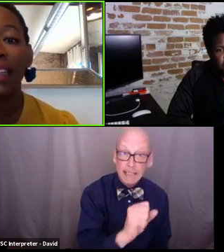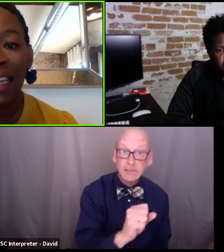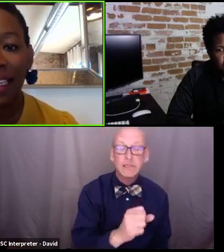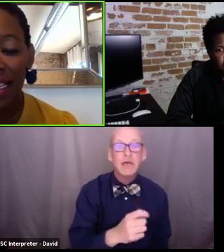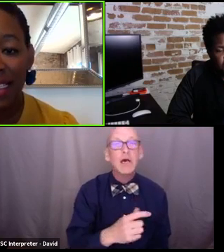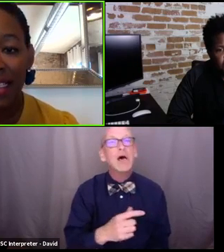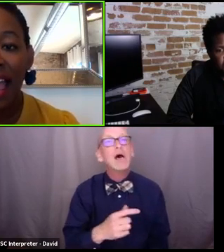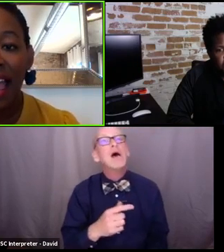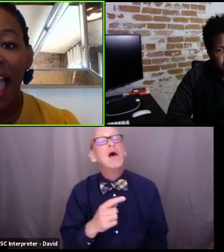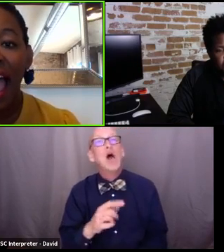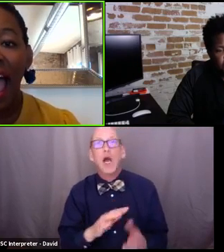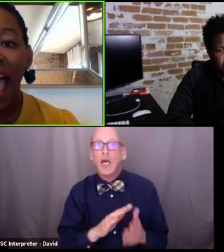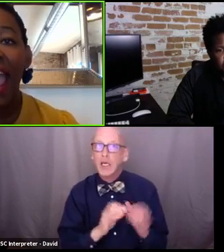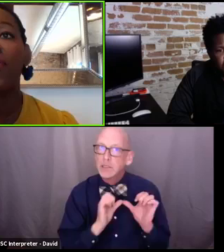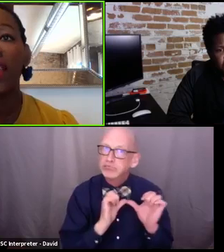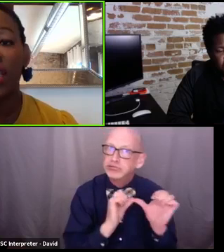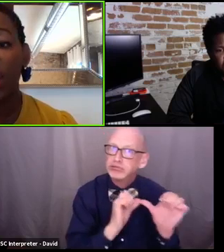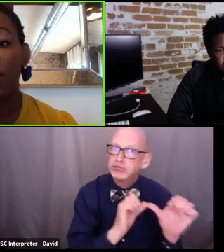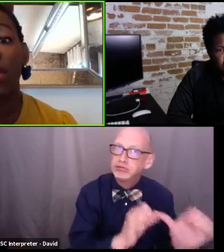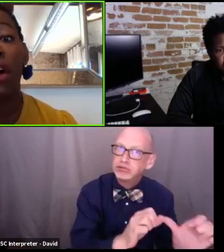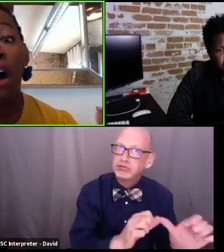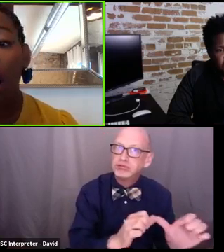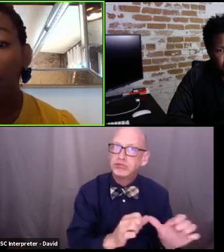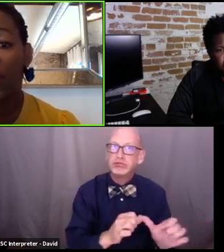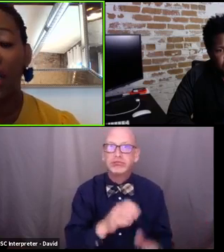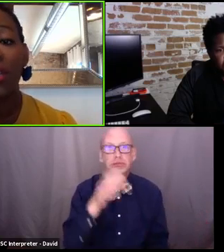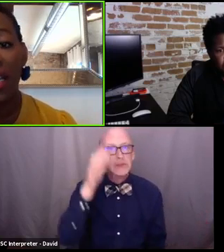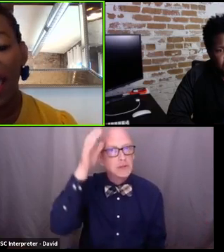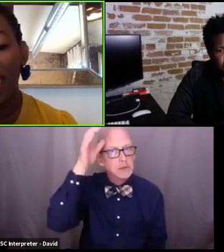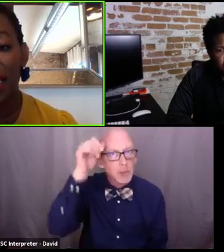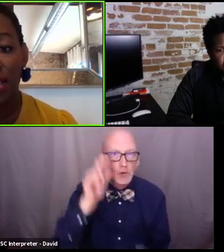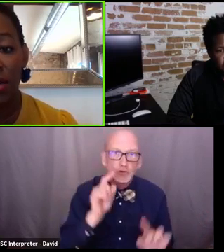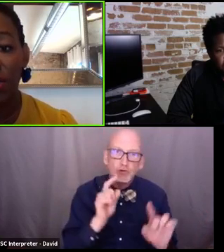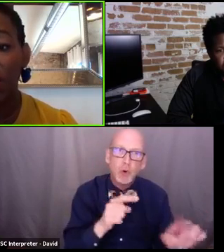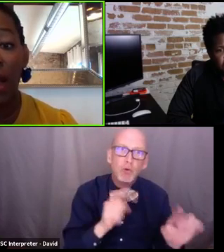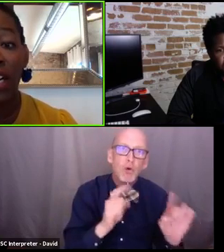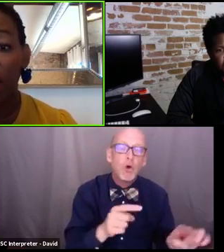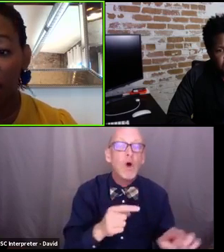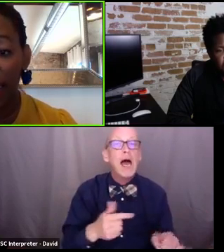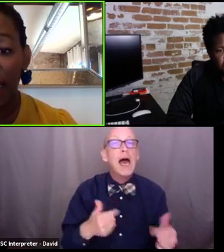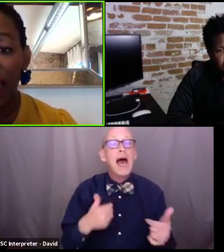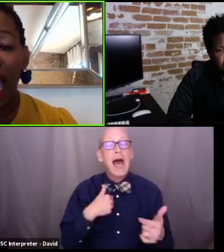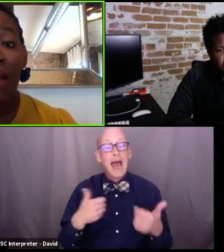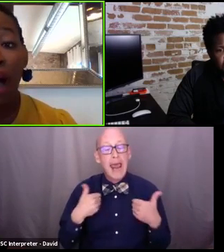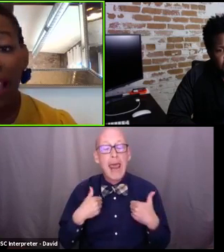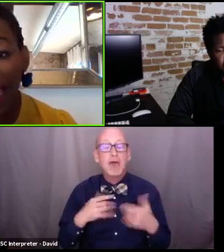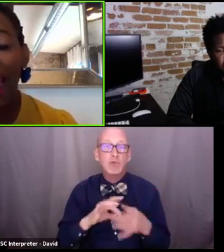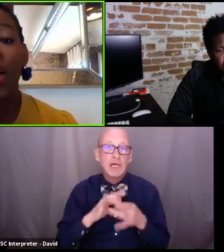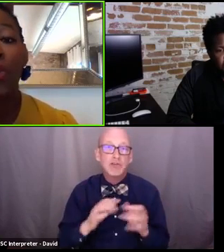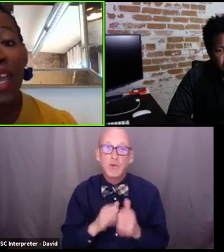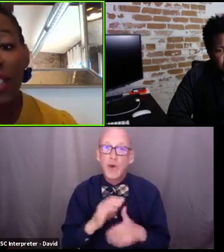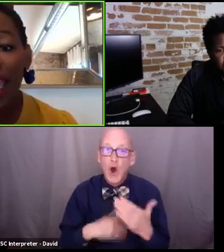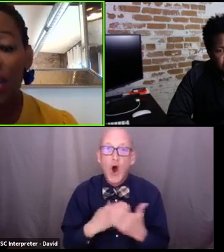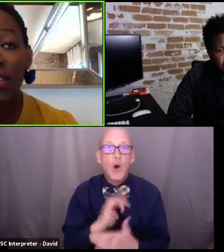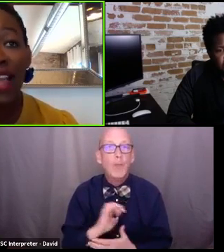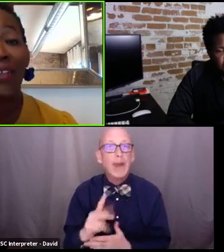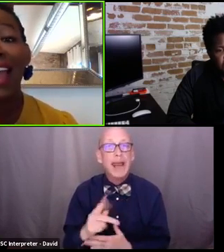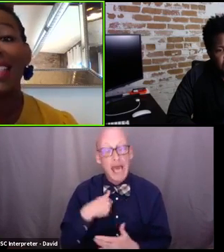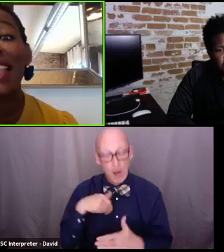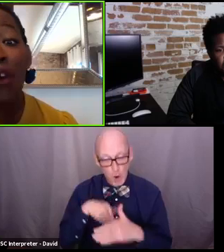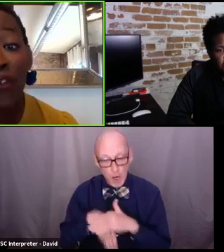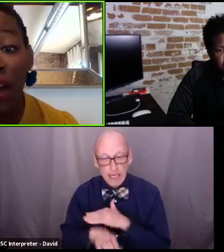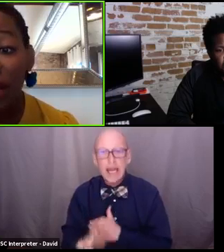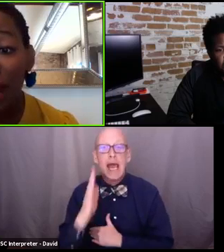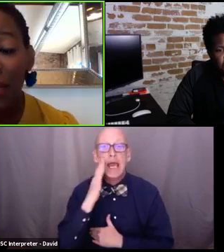be relentless. I have relationships with all of the community banking institutions around here locally. I walk in, I know branch managers, I've